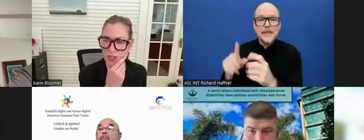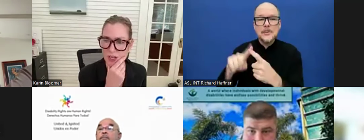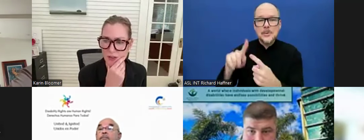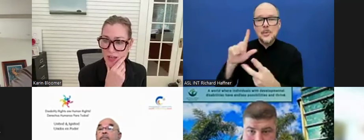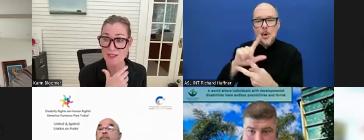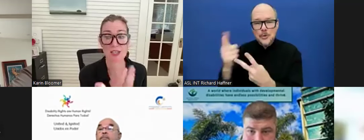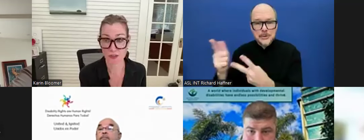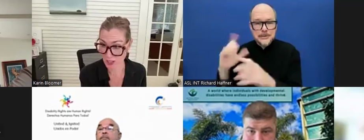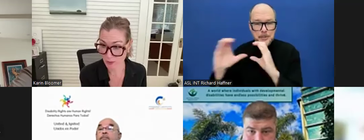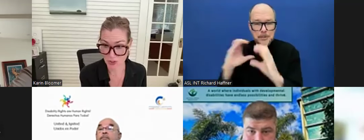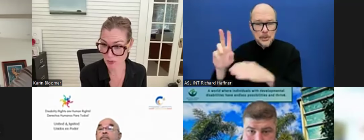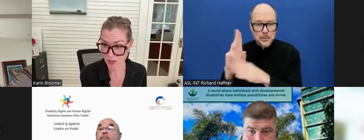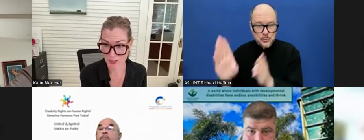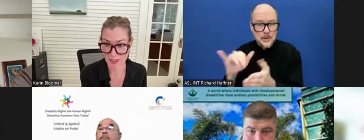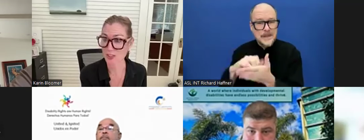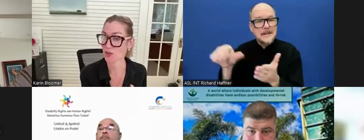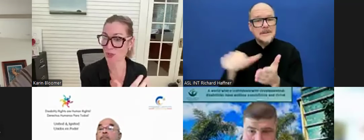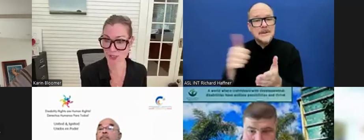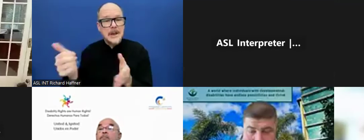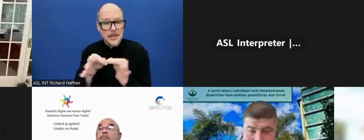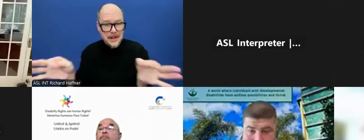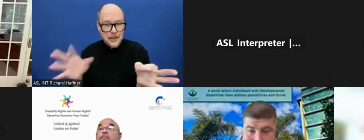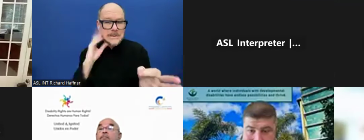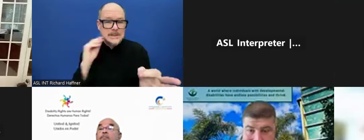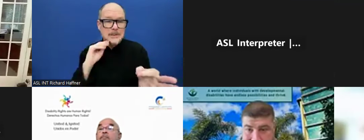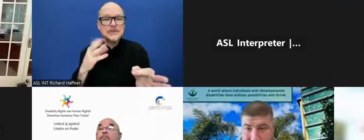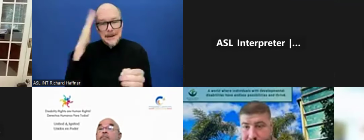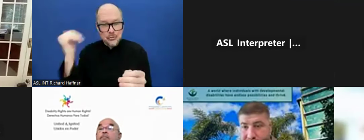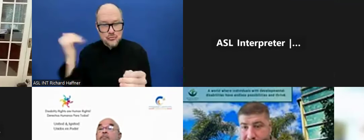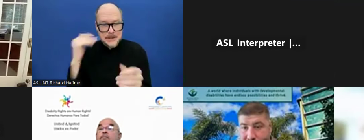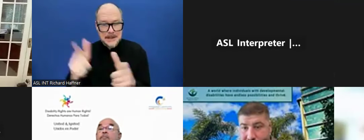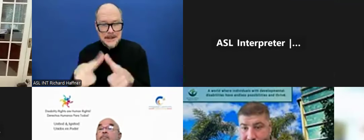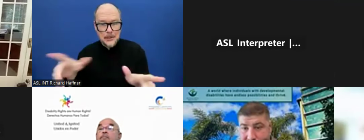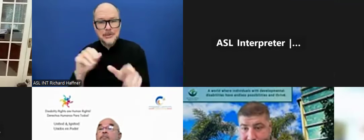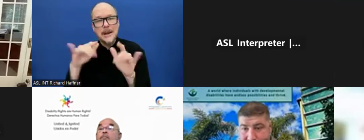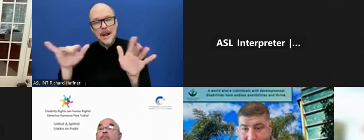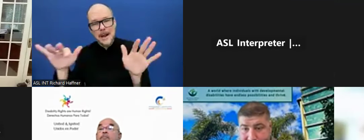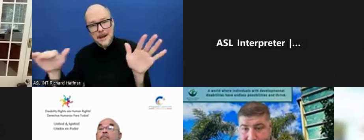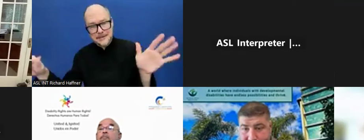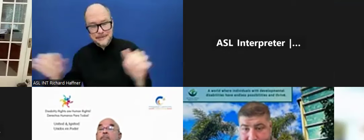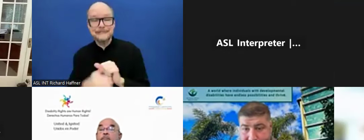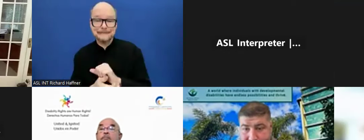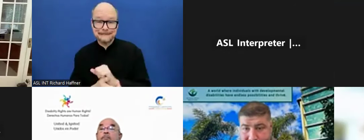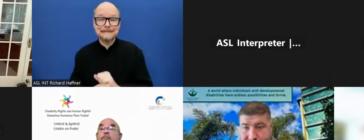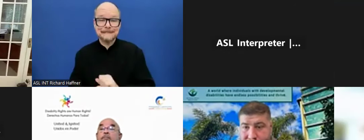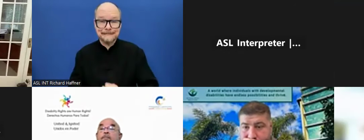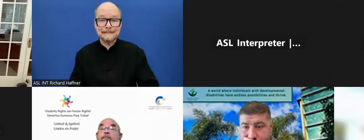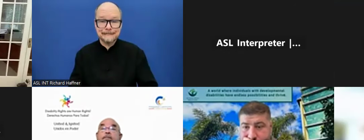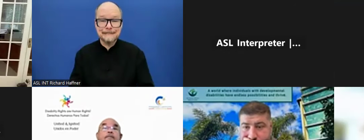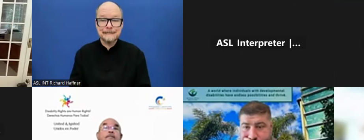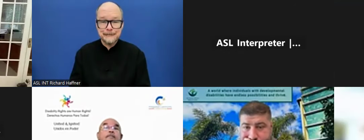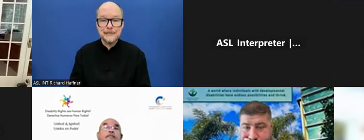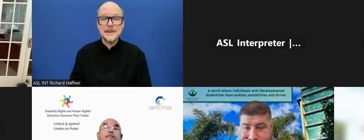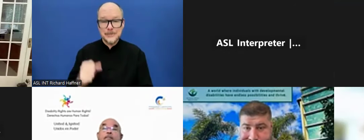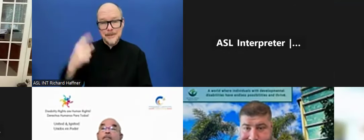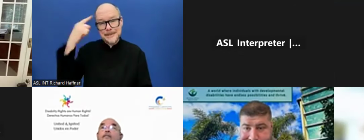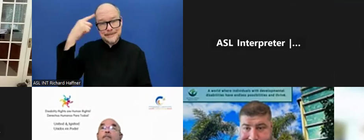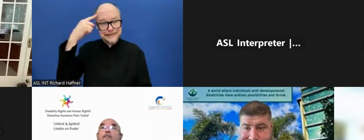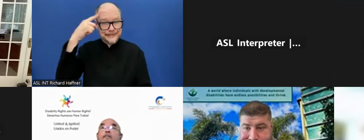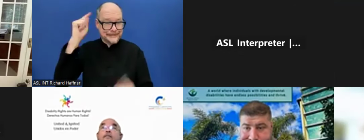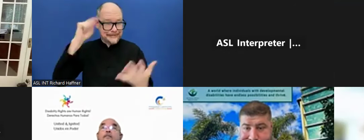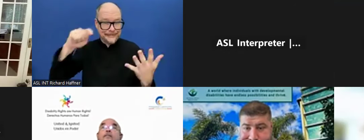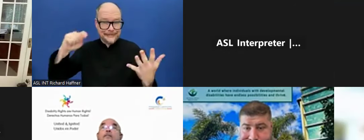user, that's another language experience and Korean language and continued on and on. So being mindful of all the ways